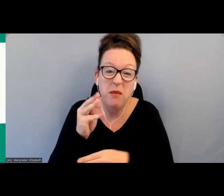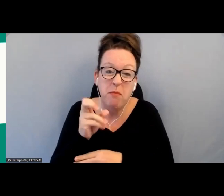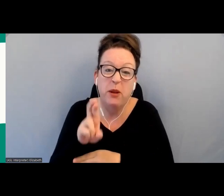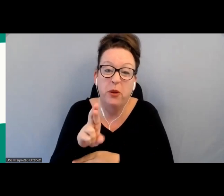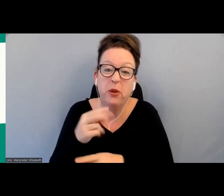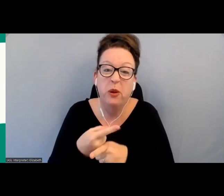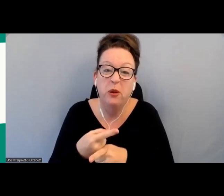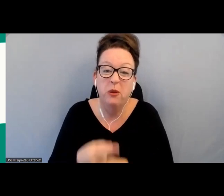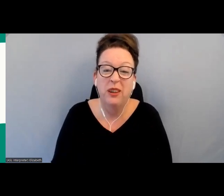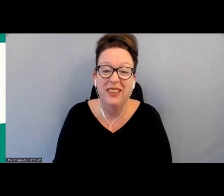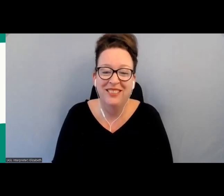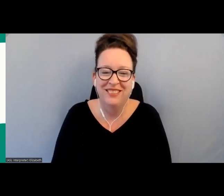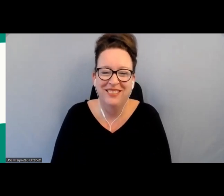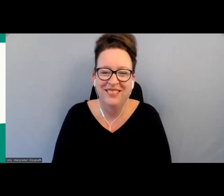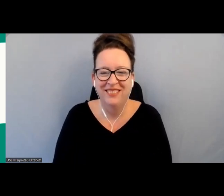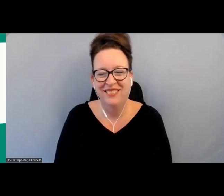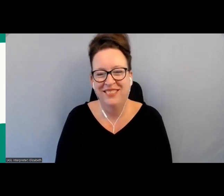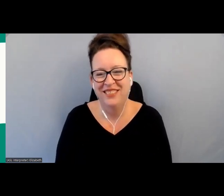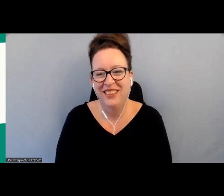it?